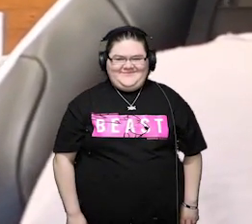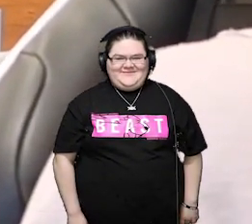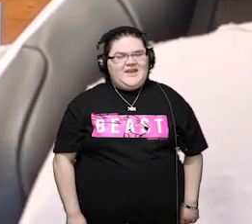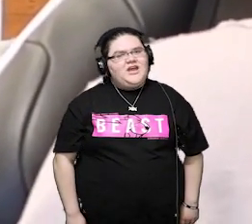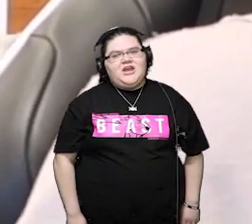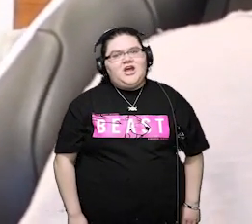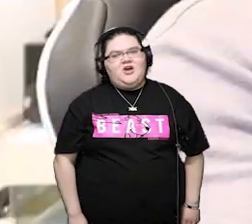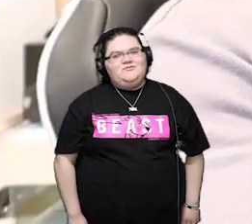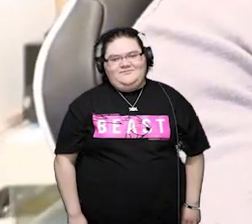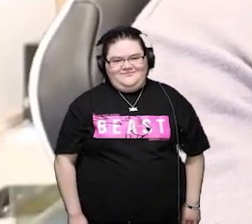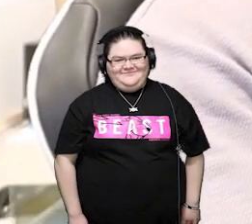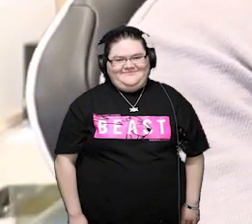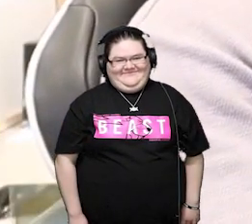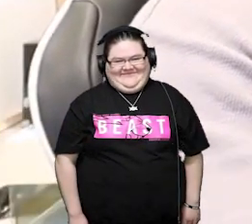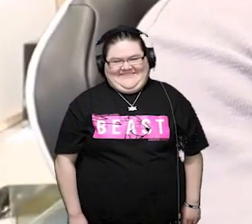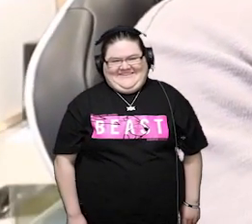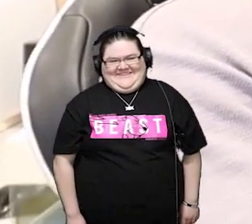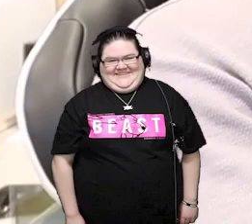the tea? I can't be bothered. No.